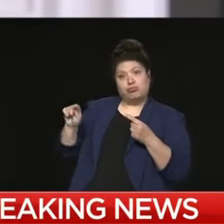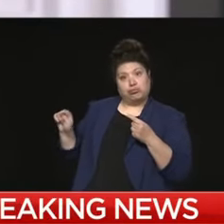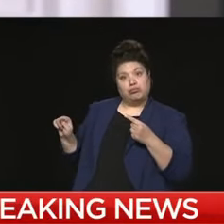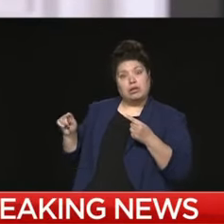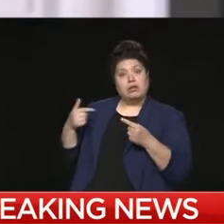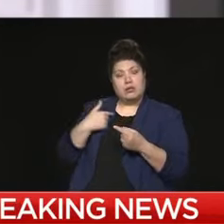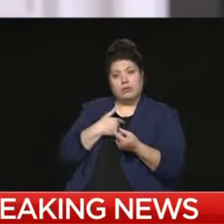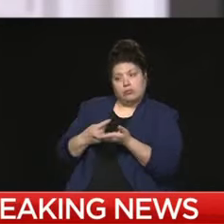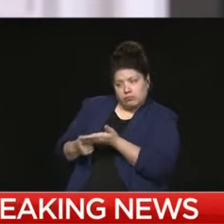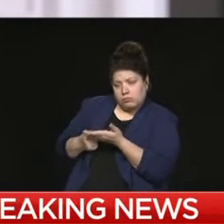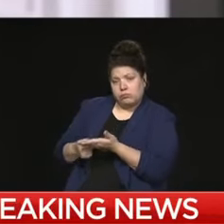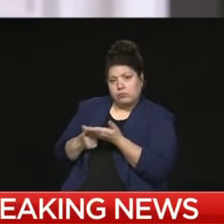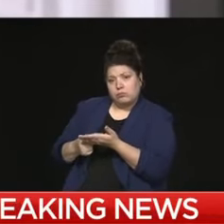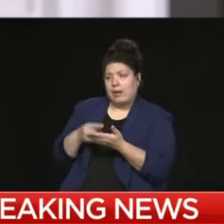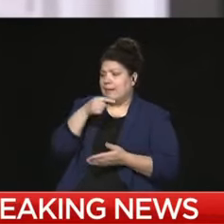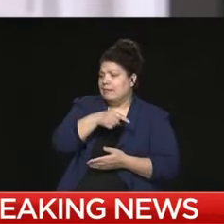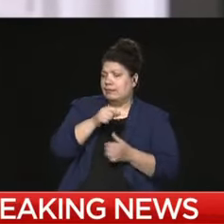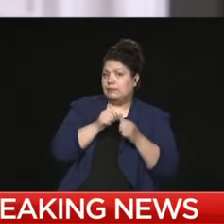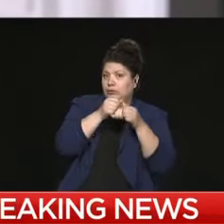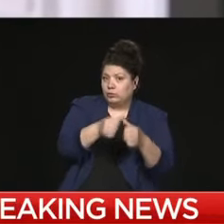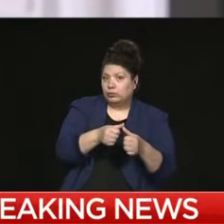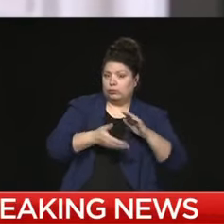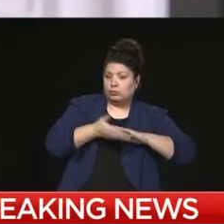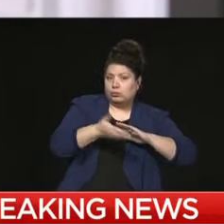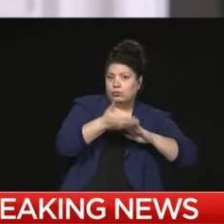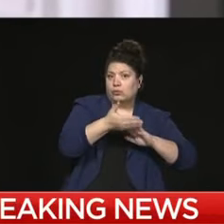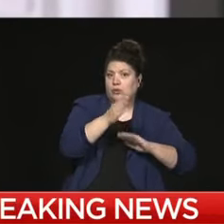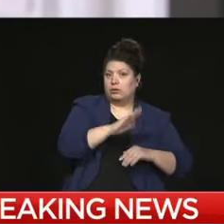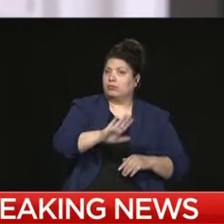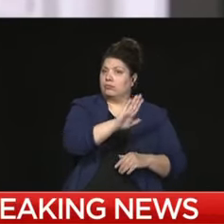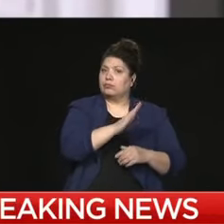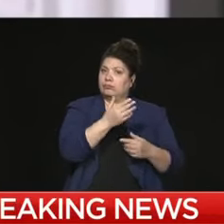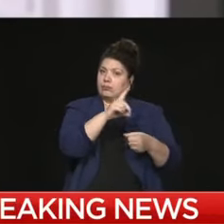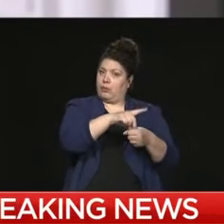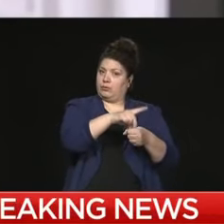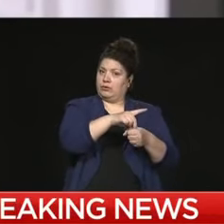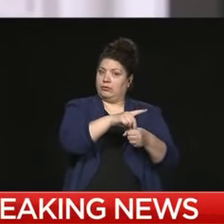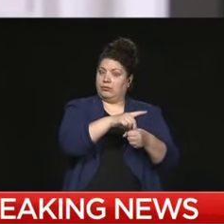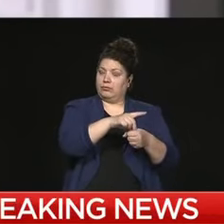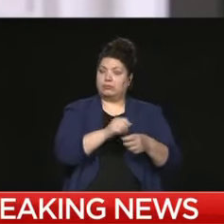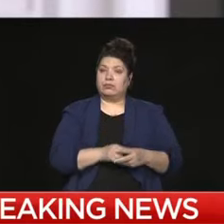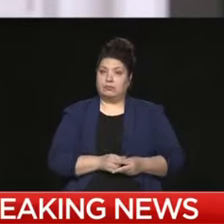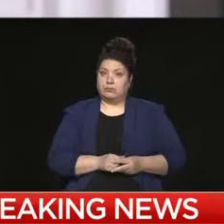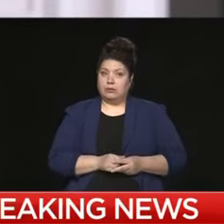best way possible to continue the work that is done by our democratic institutions,